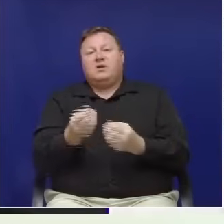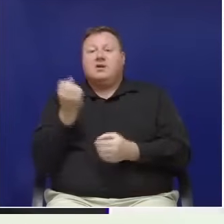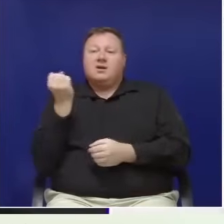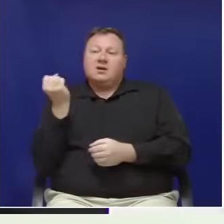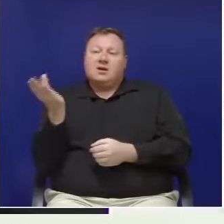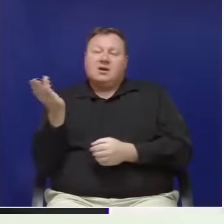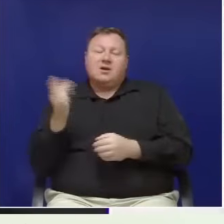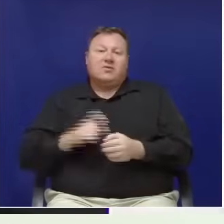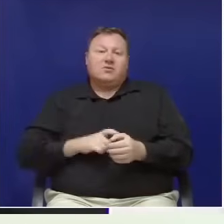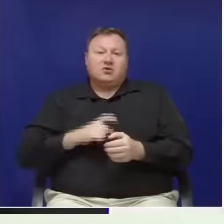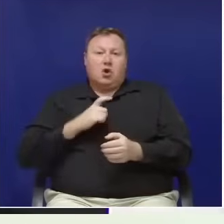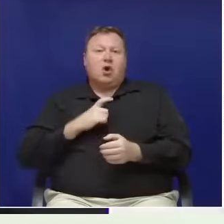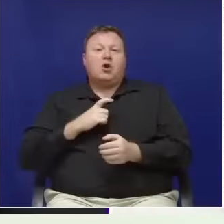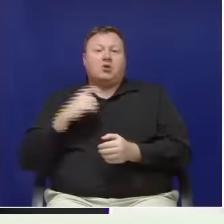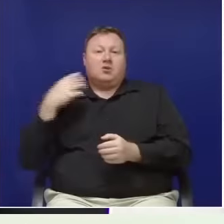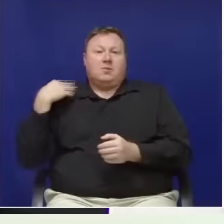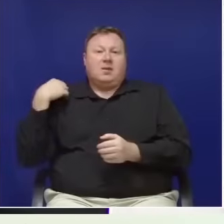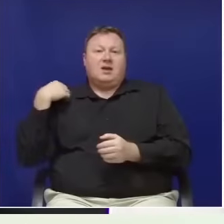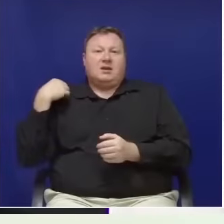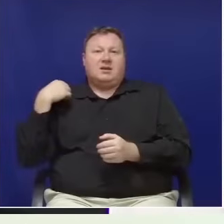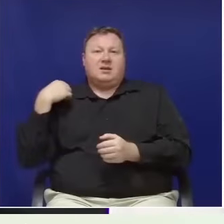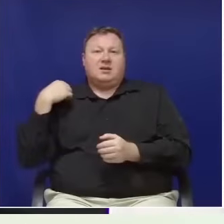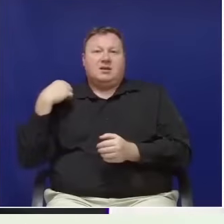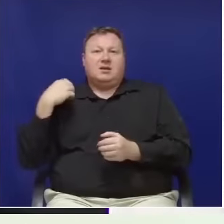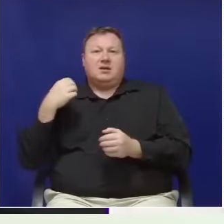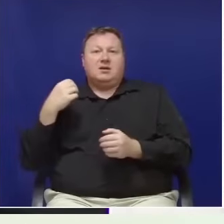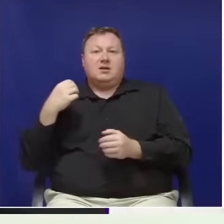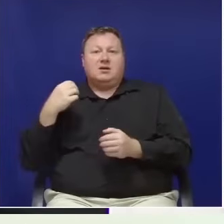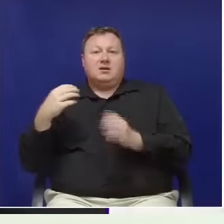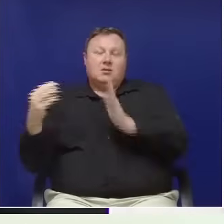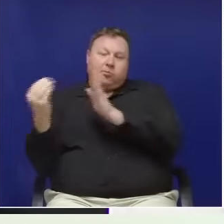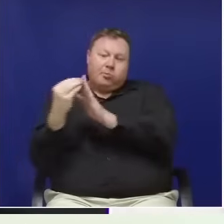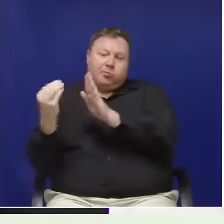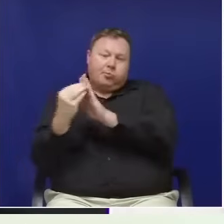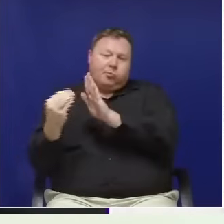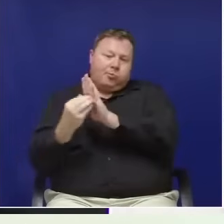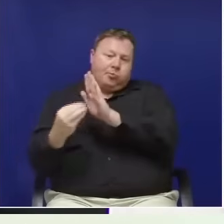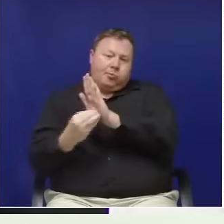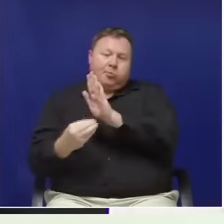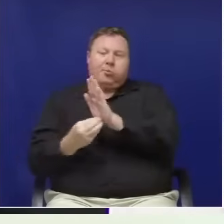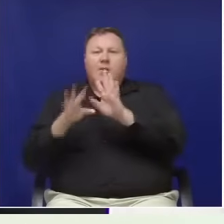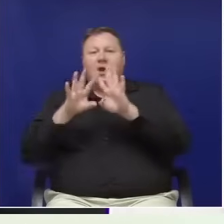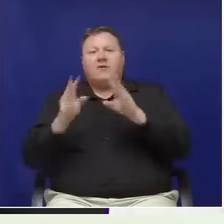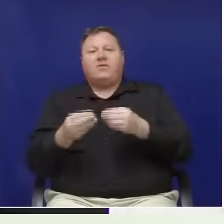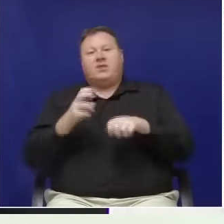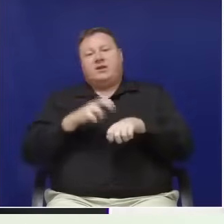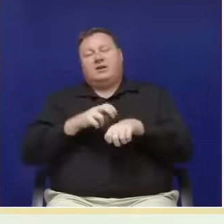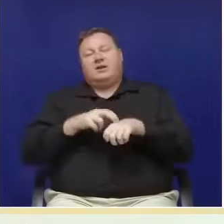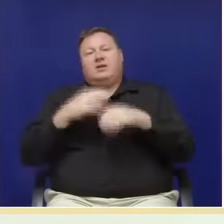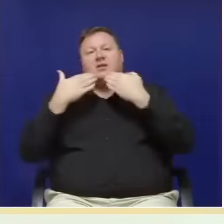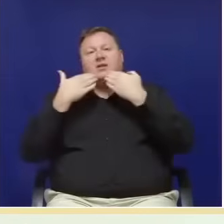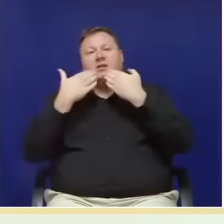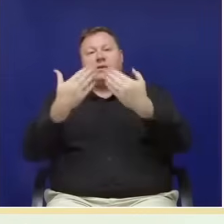the minister to put a flesh into this skeleton. Thank you.